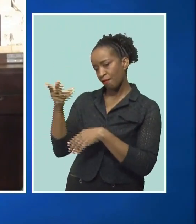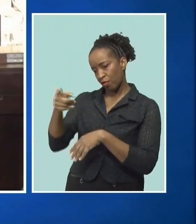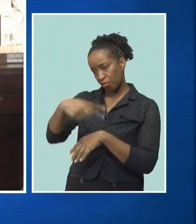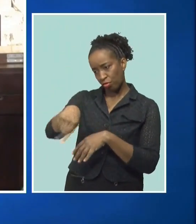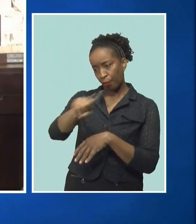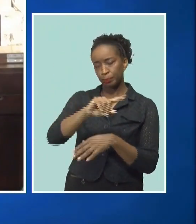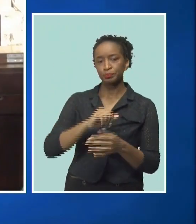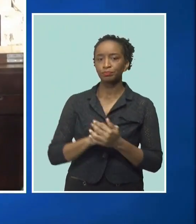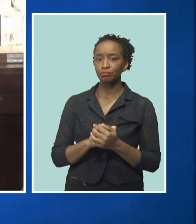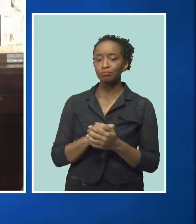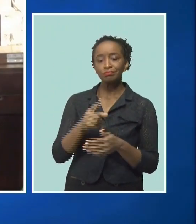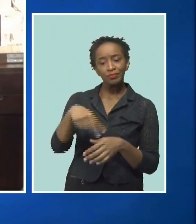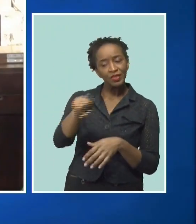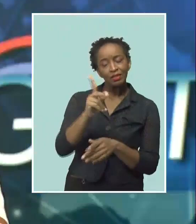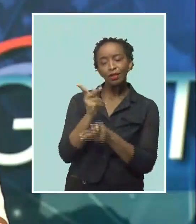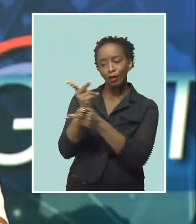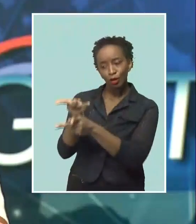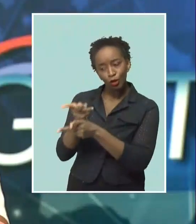You look very well.